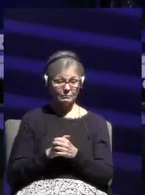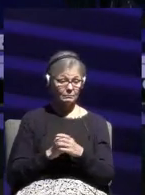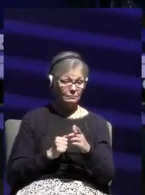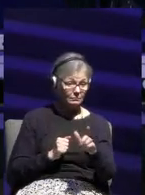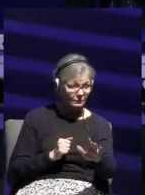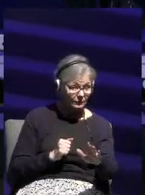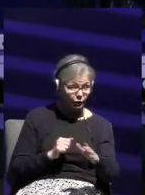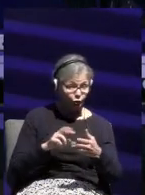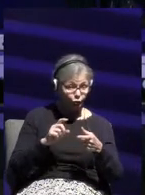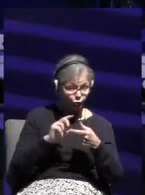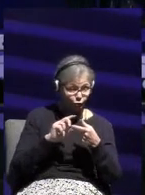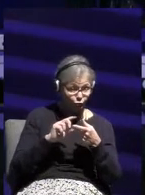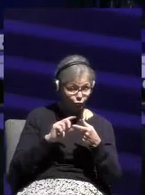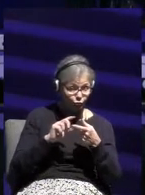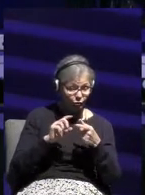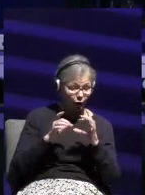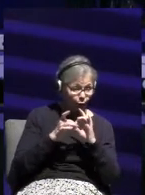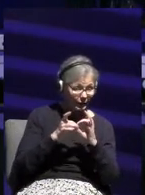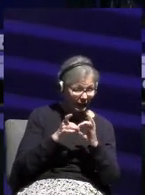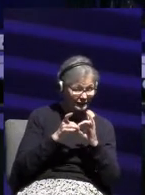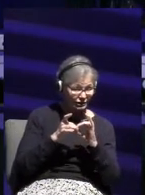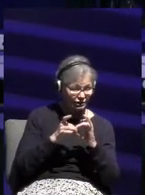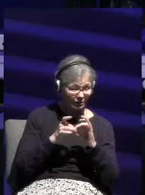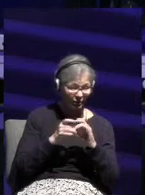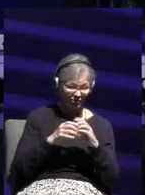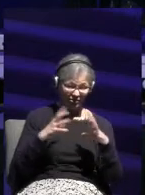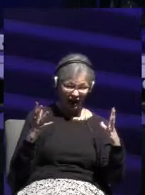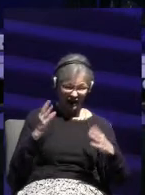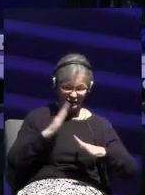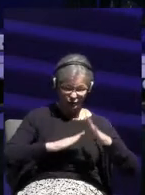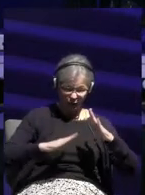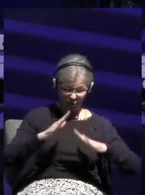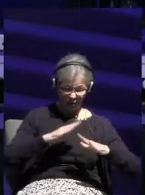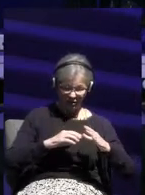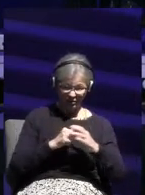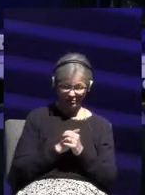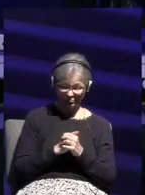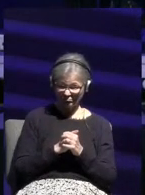relationship, that's more trouble than it's worth.